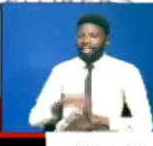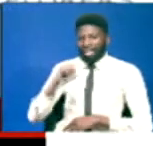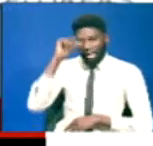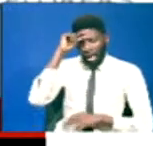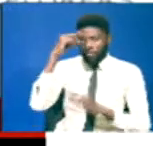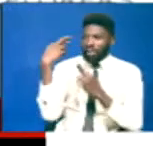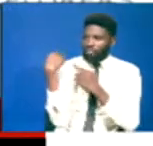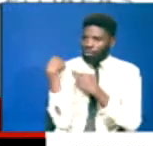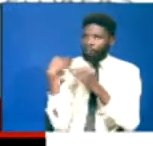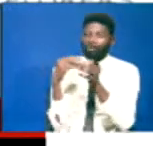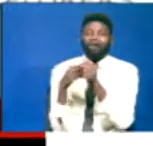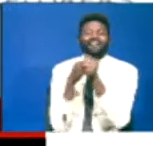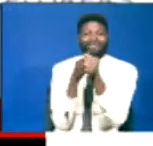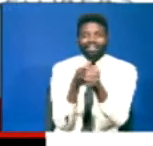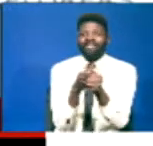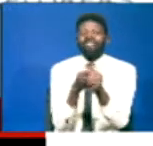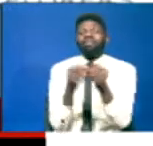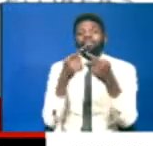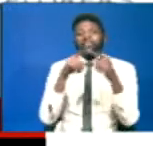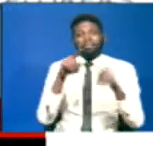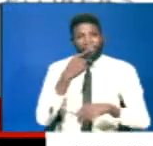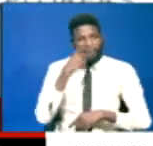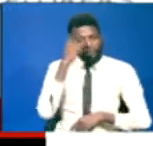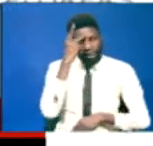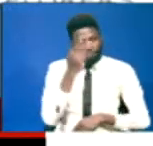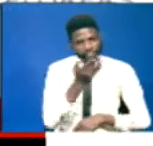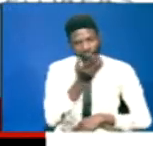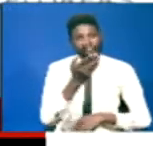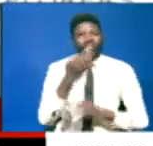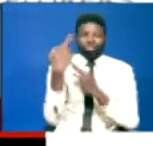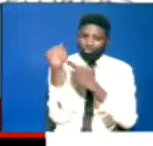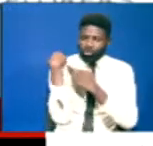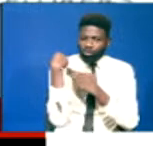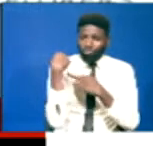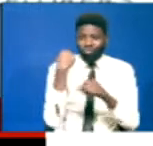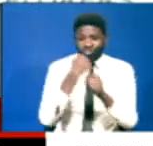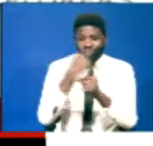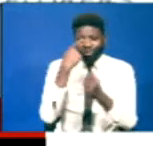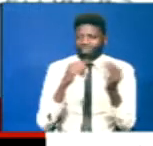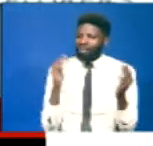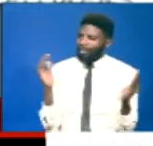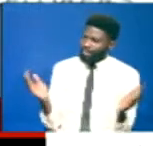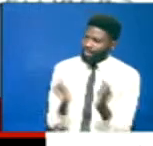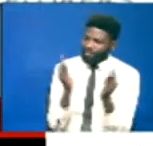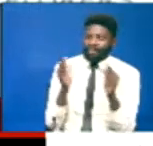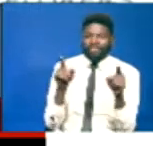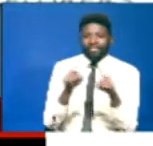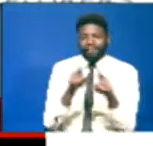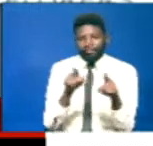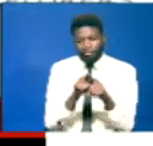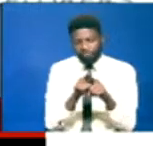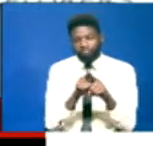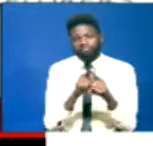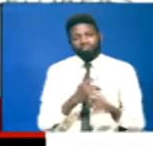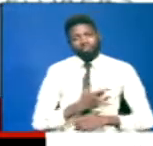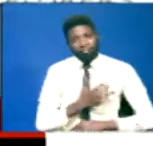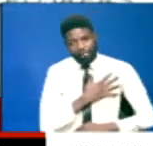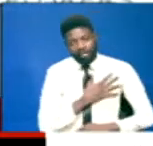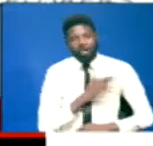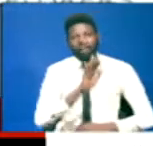lead, but it's up to the parents to encourage and to inspire their kids, because the instruments for